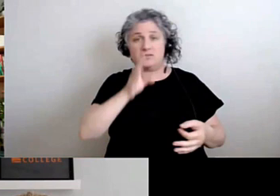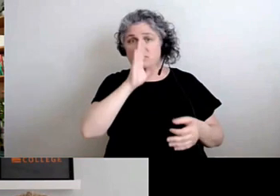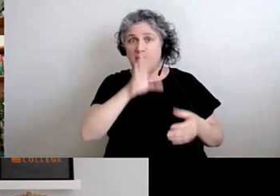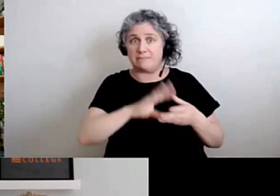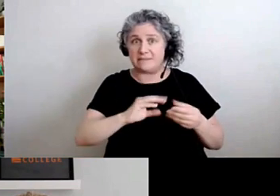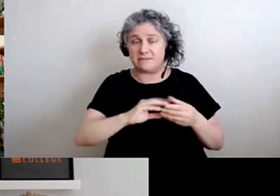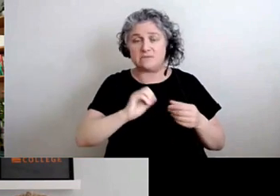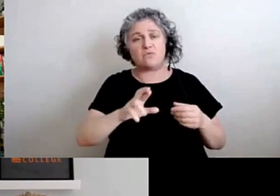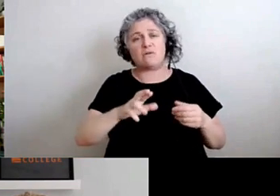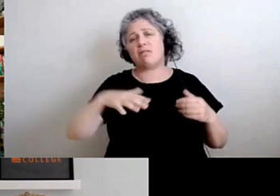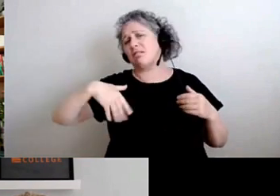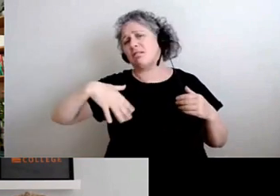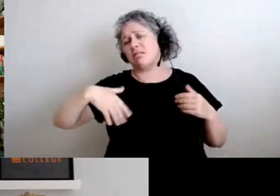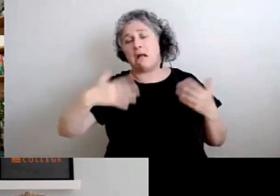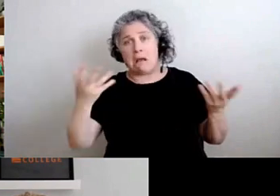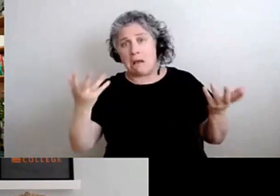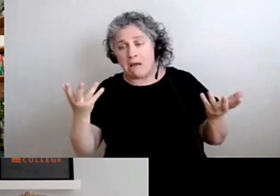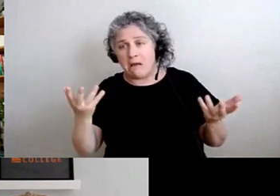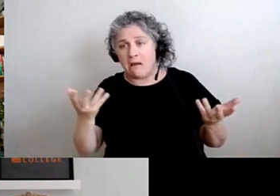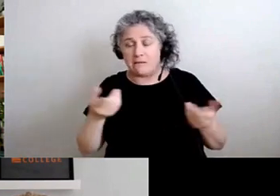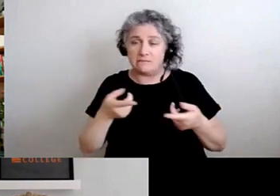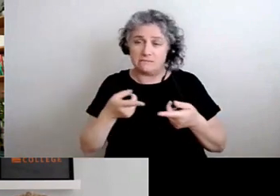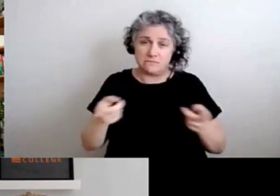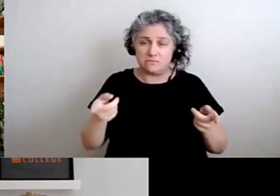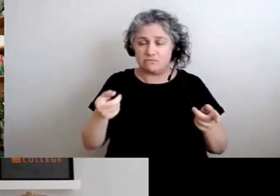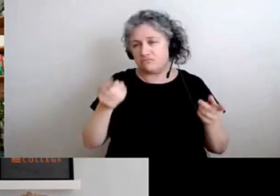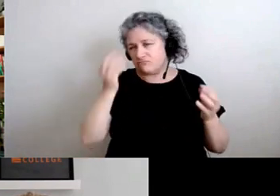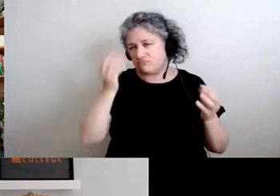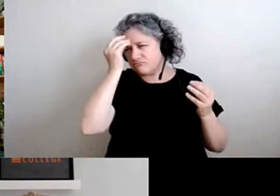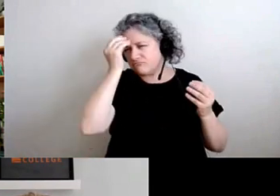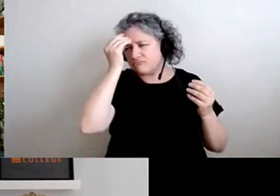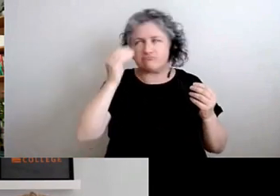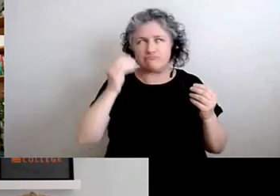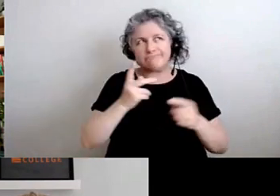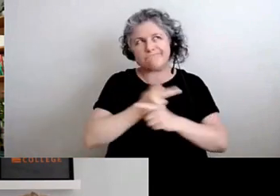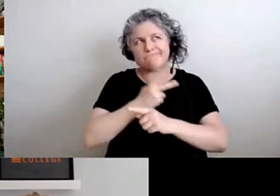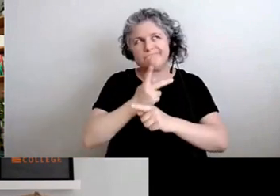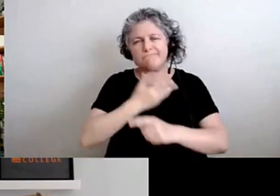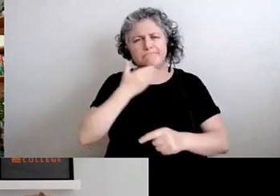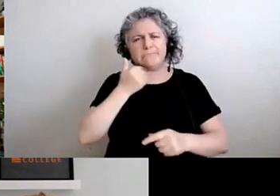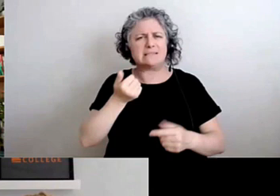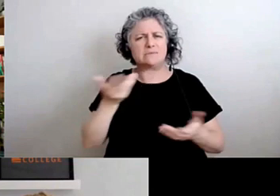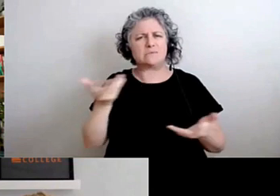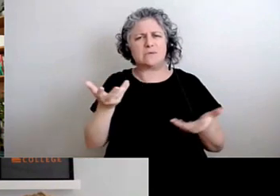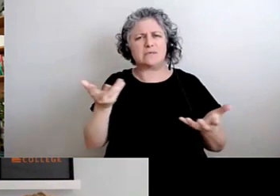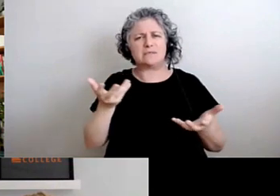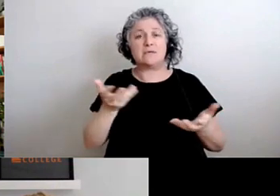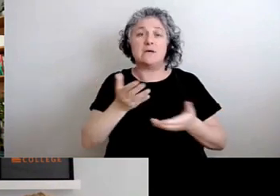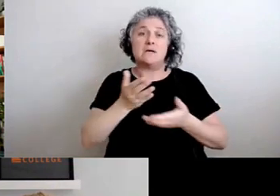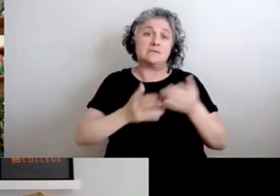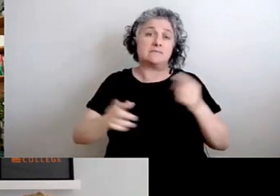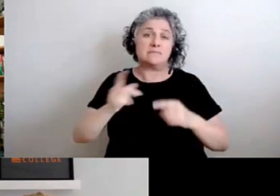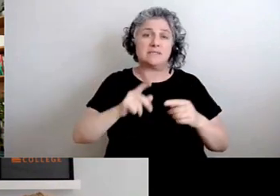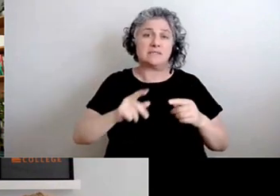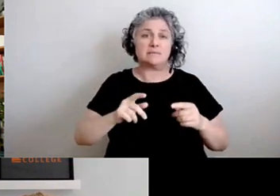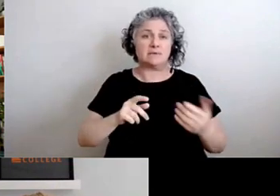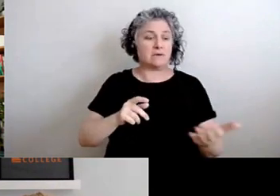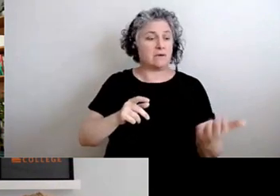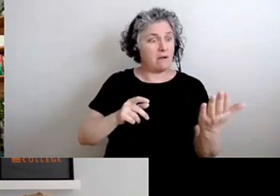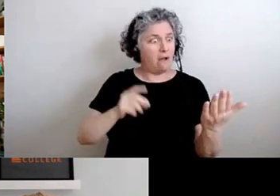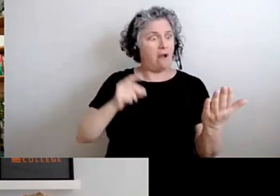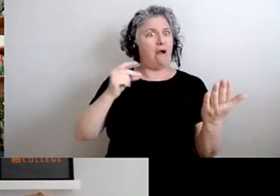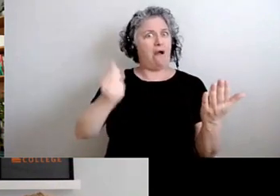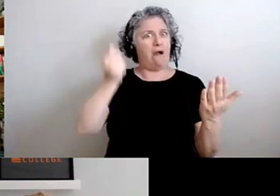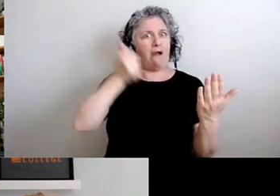of your clients or learners, but you will find over time that sometimes people are actually really triggered by a picture, a quote you put in